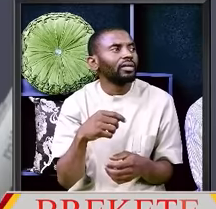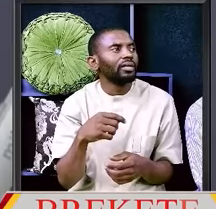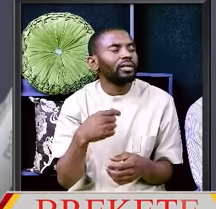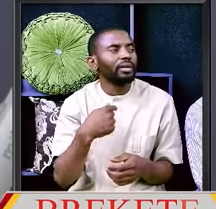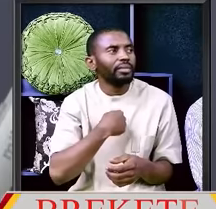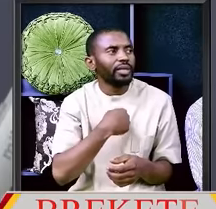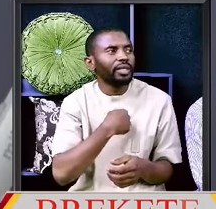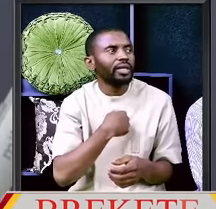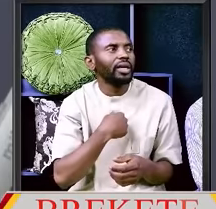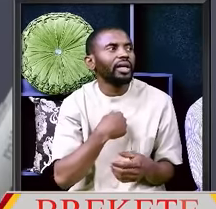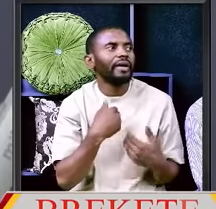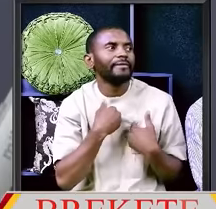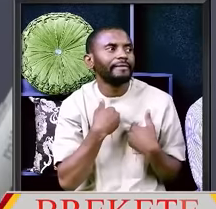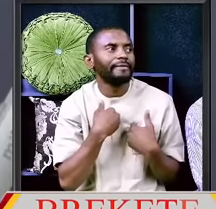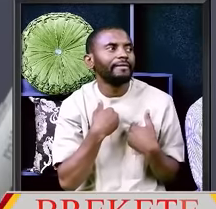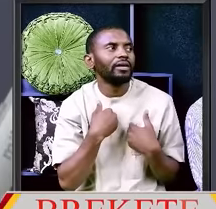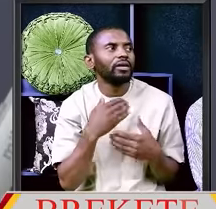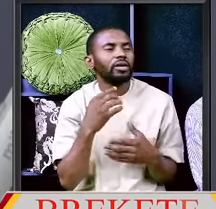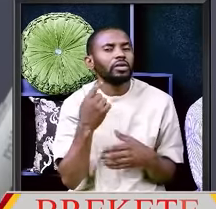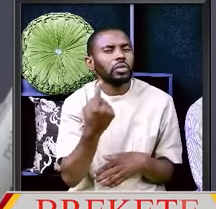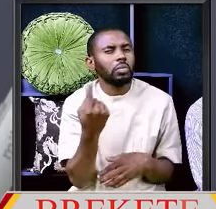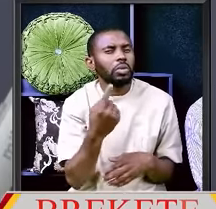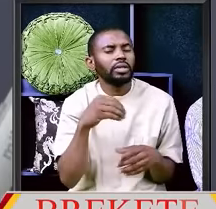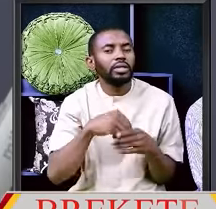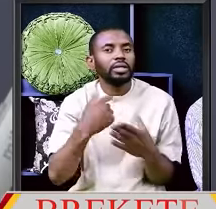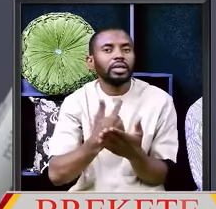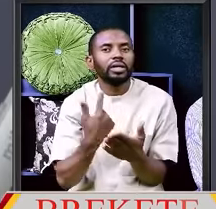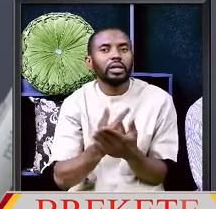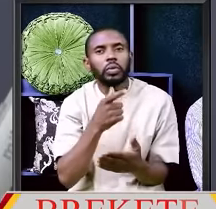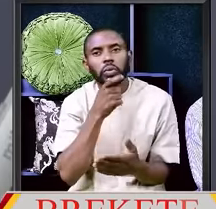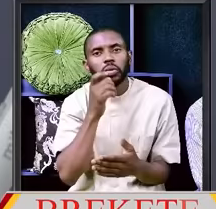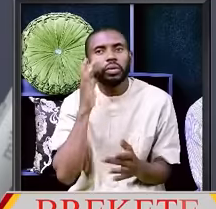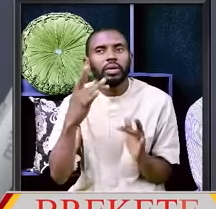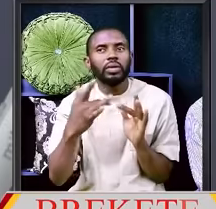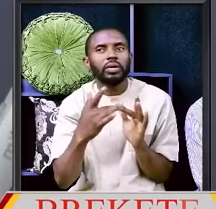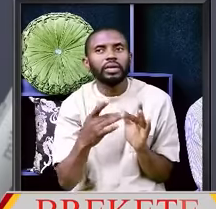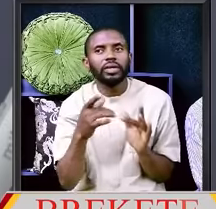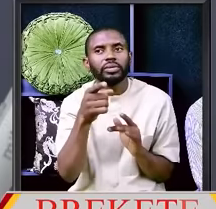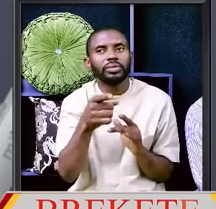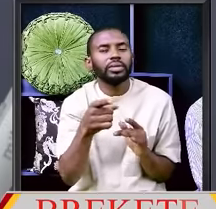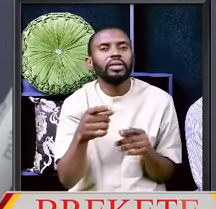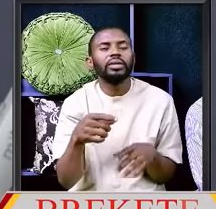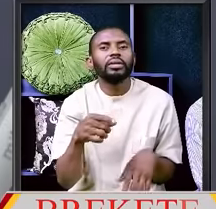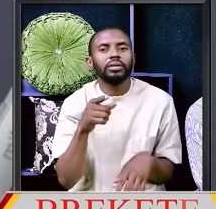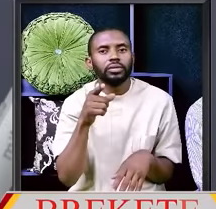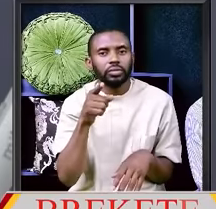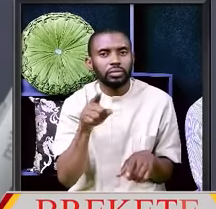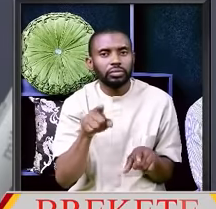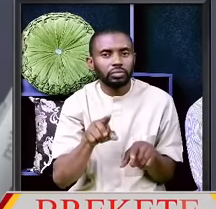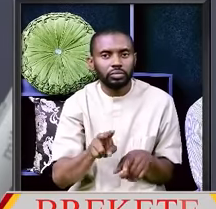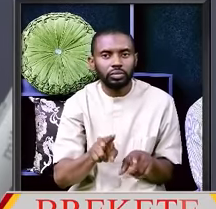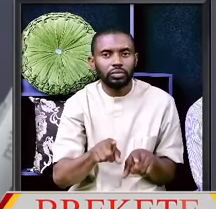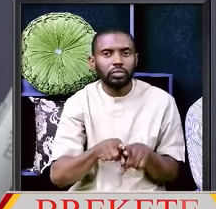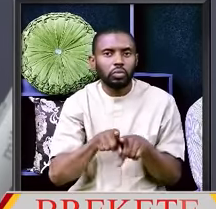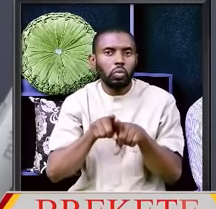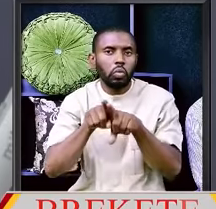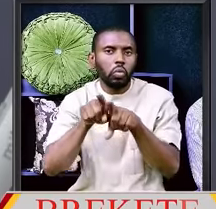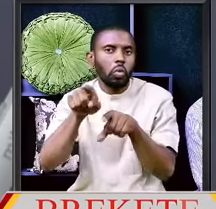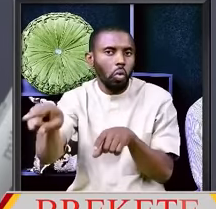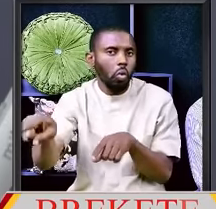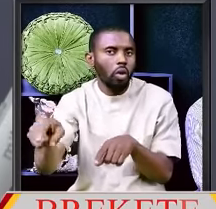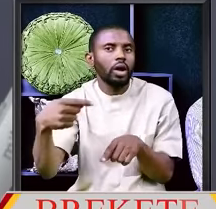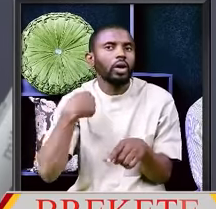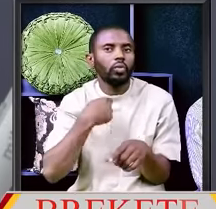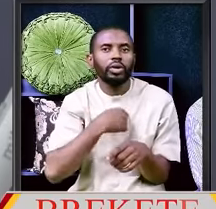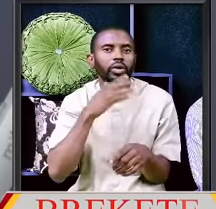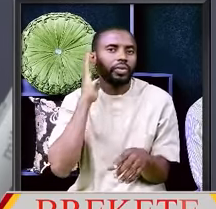Okay. I get somebody for Ghana. We go come contact you. No kuna go. Okay. We are making